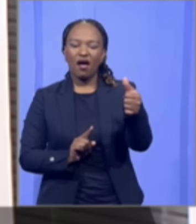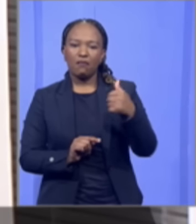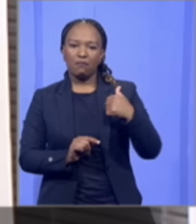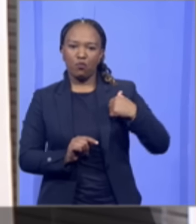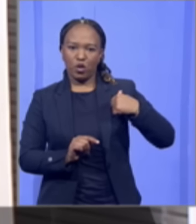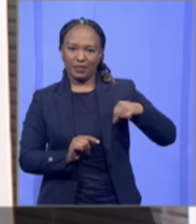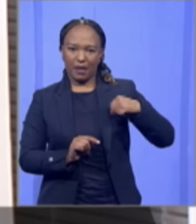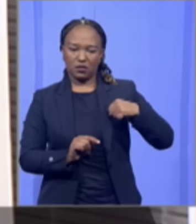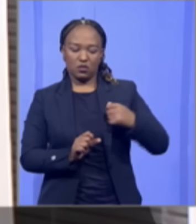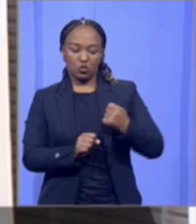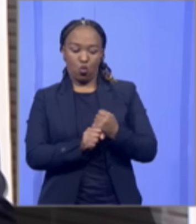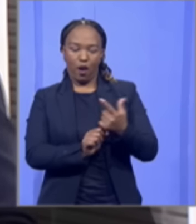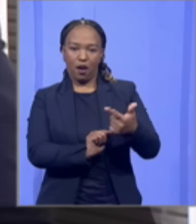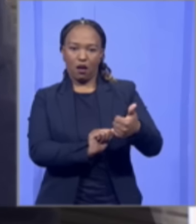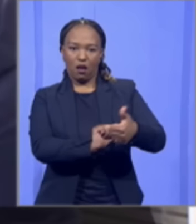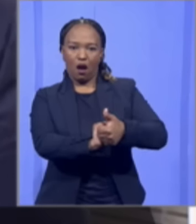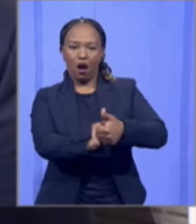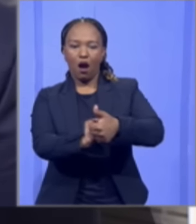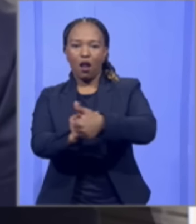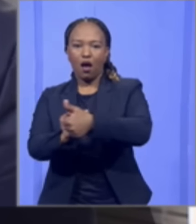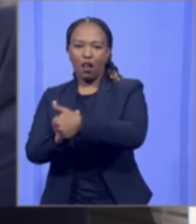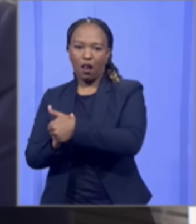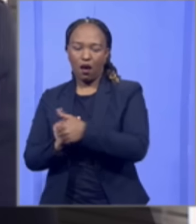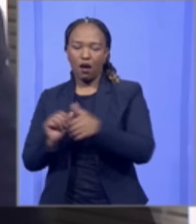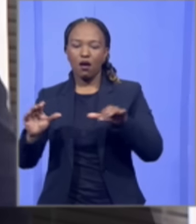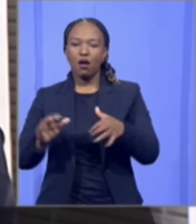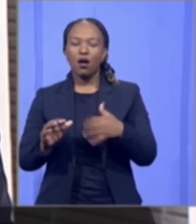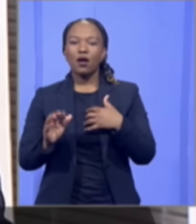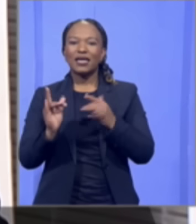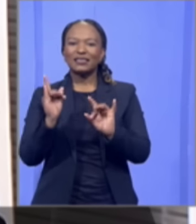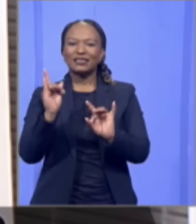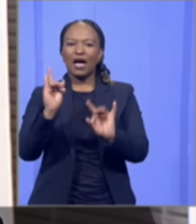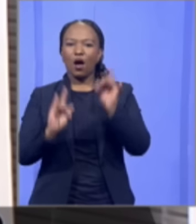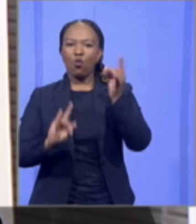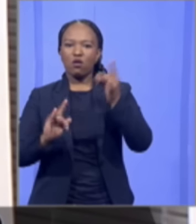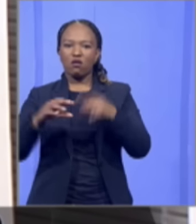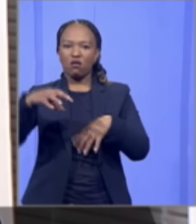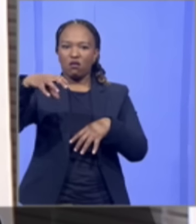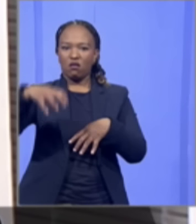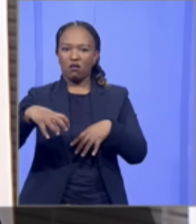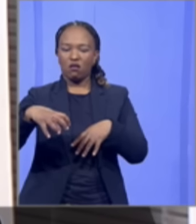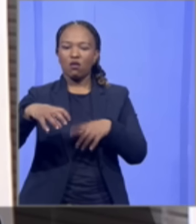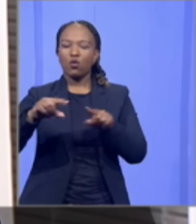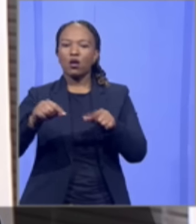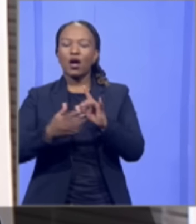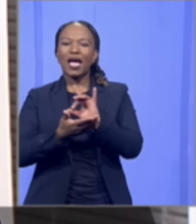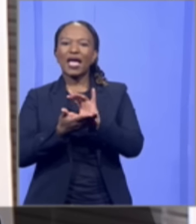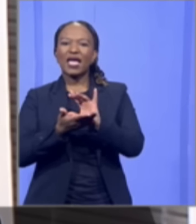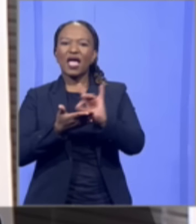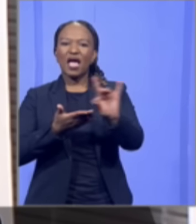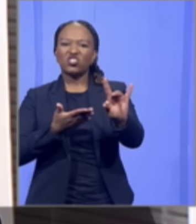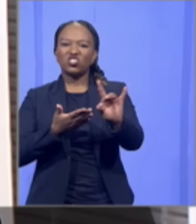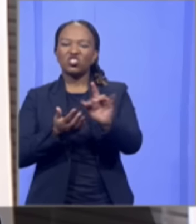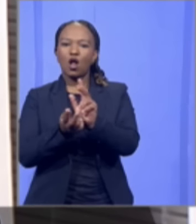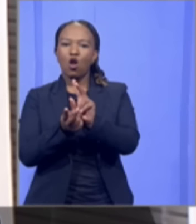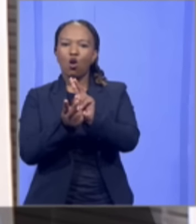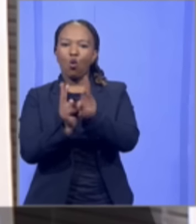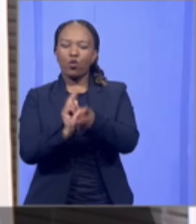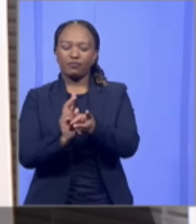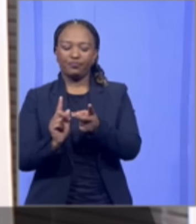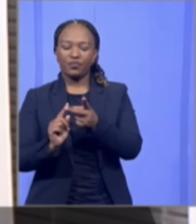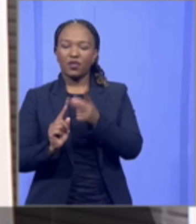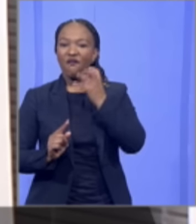areas. Our CBDs can't survive through cash loans and cell phone repairs. We want